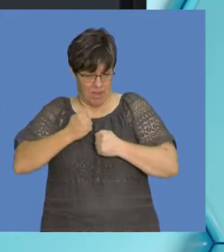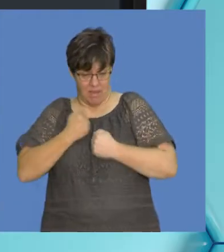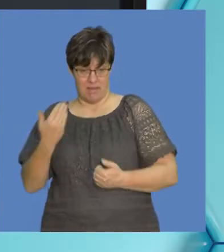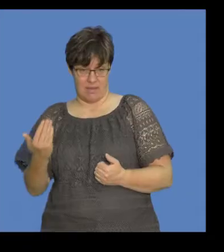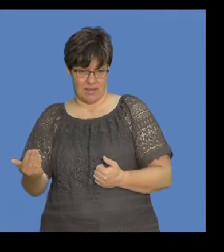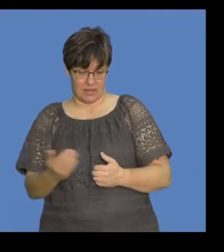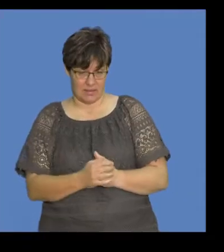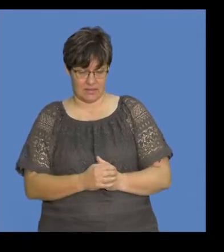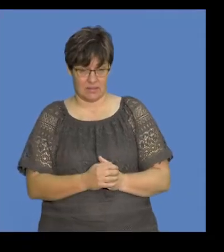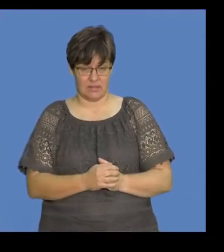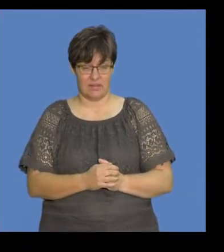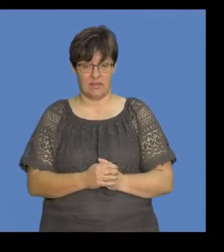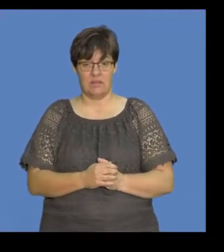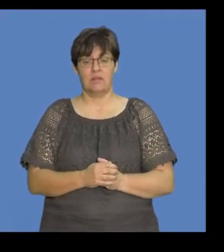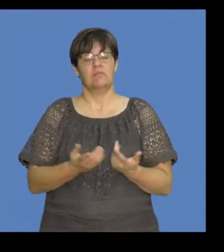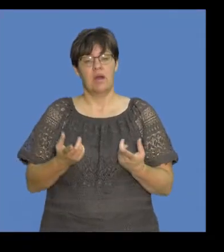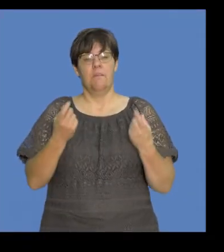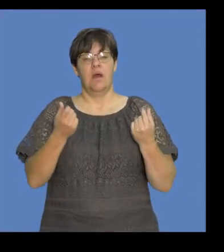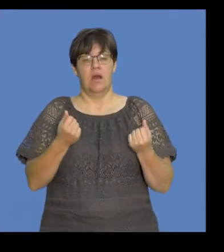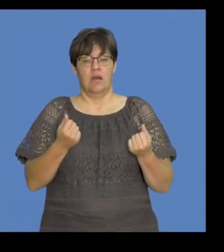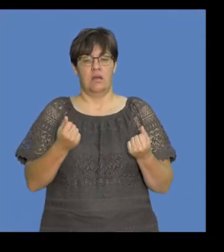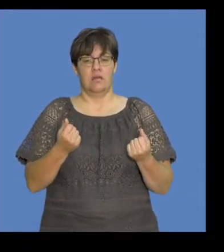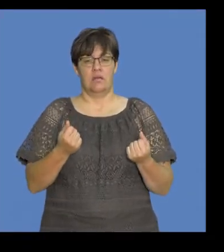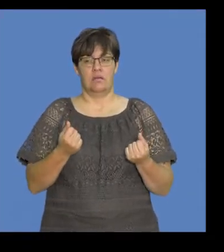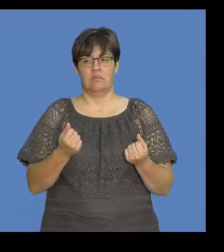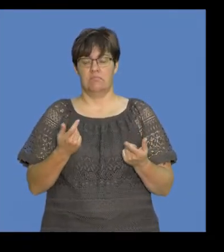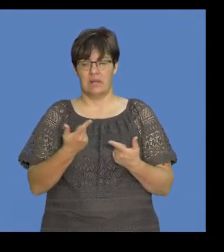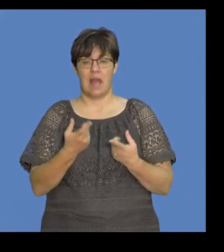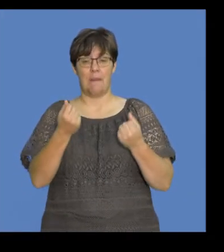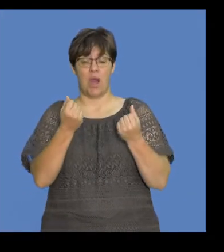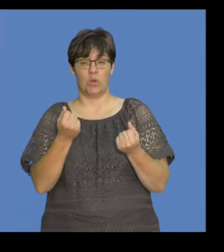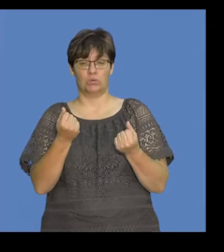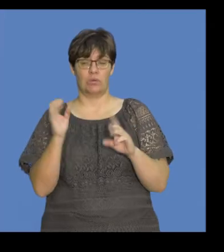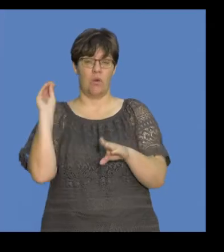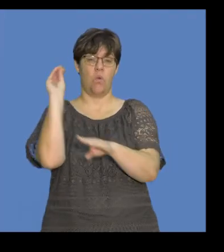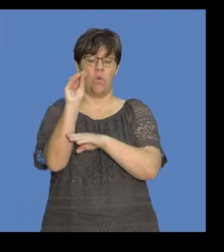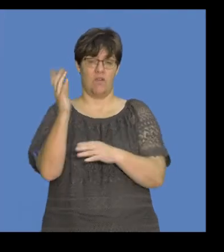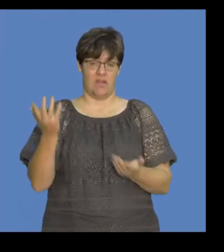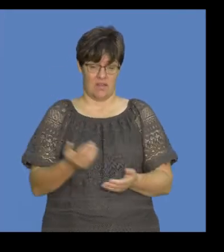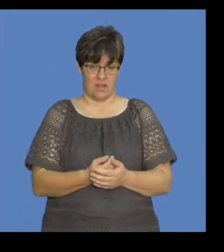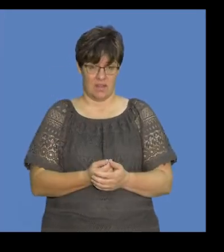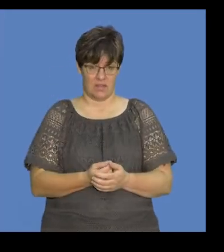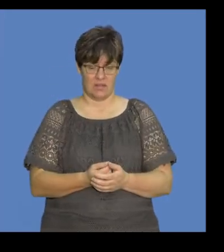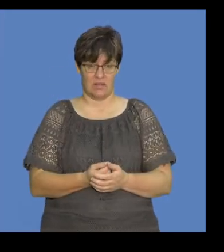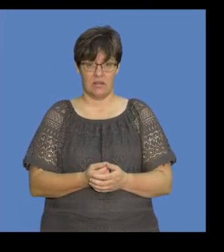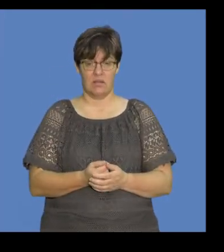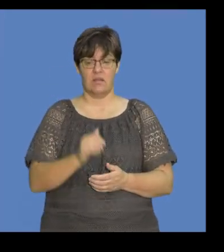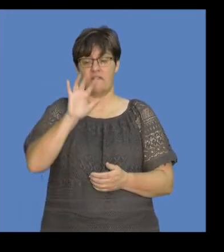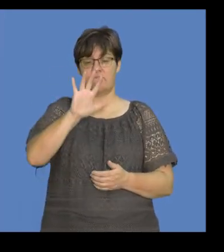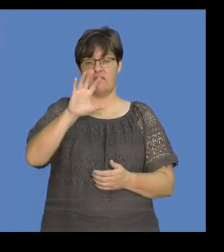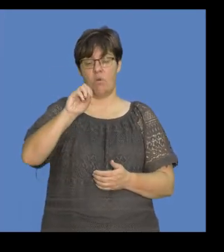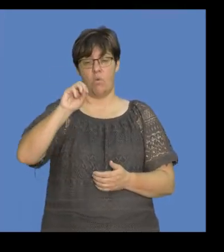Number one, if the amount is overstated, in other words, it's